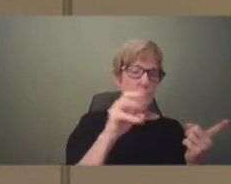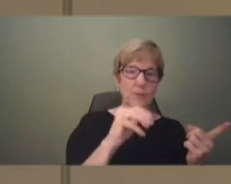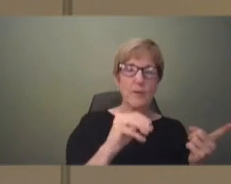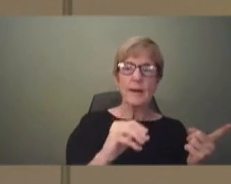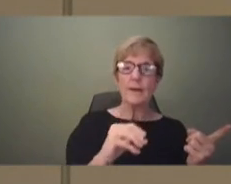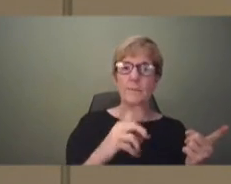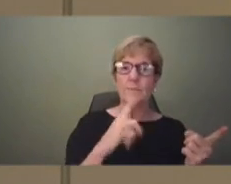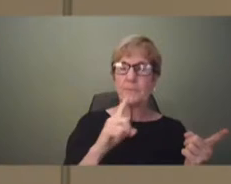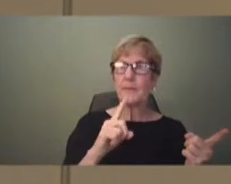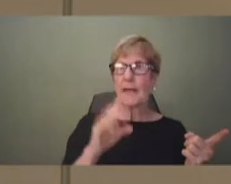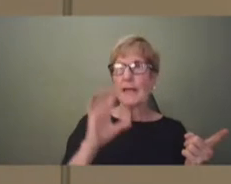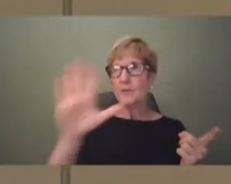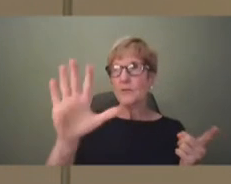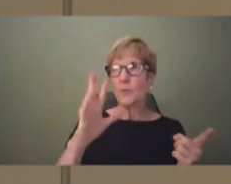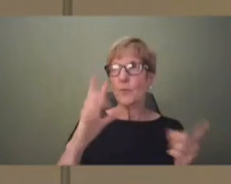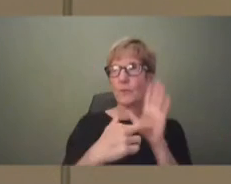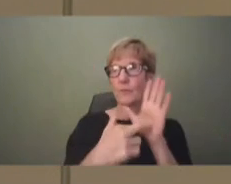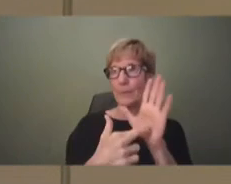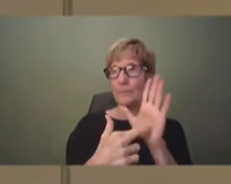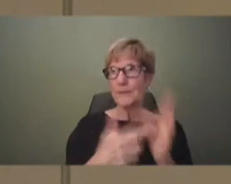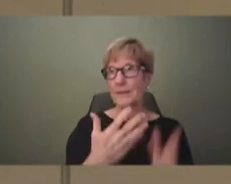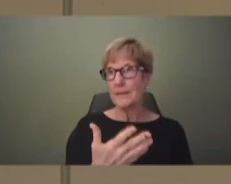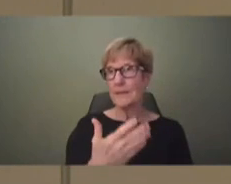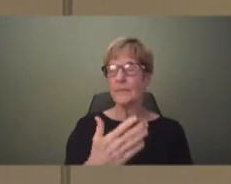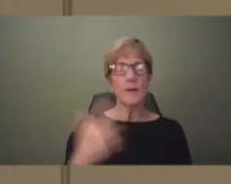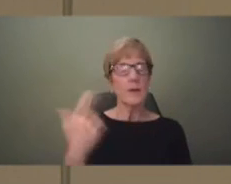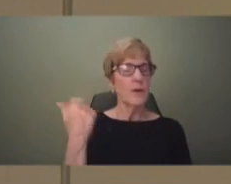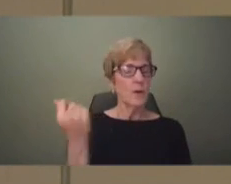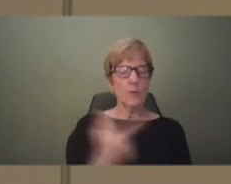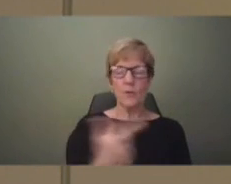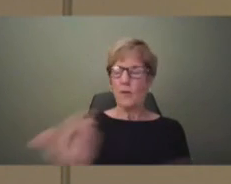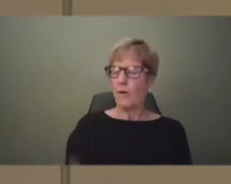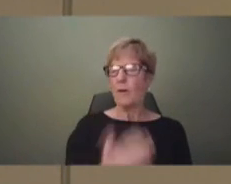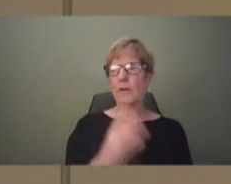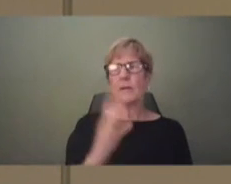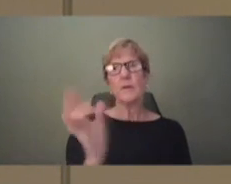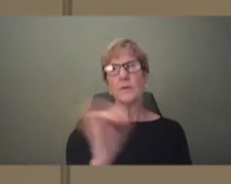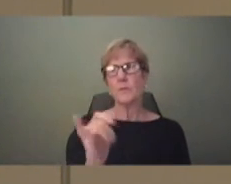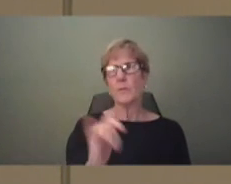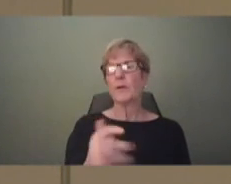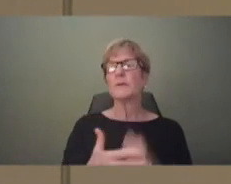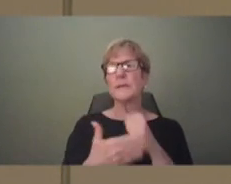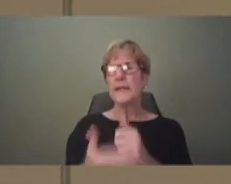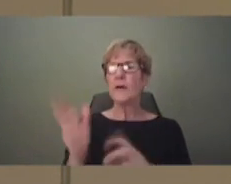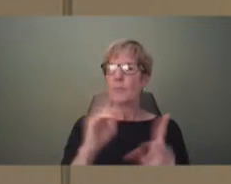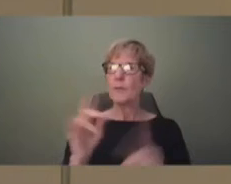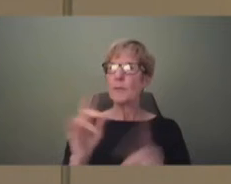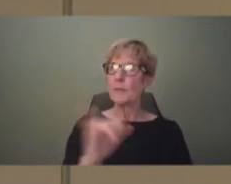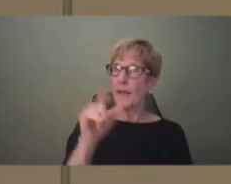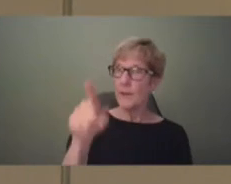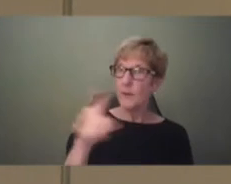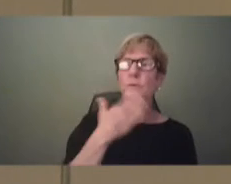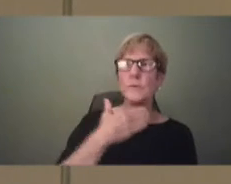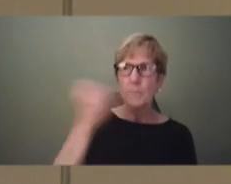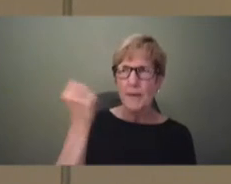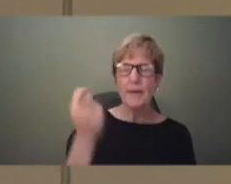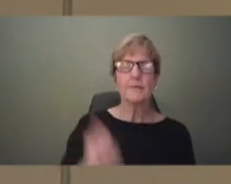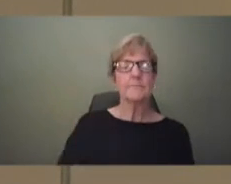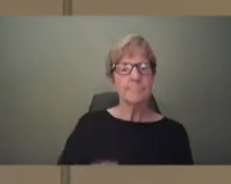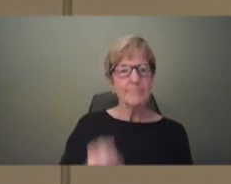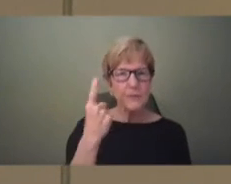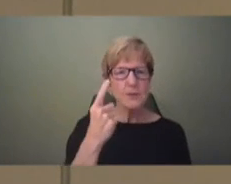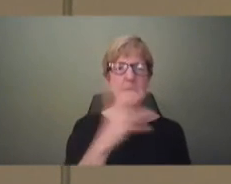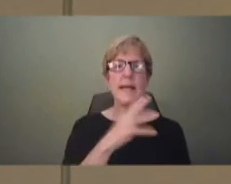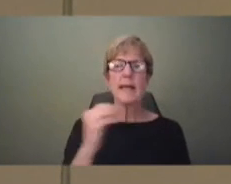your uh District rep and um we're all here as well um to help folks like you better understand um and and to gain the